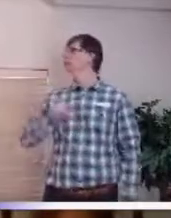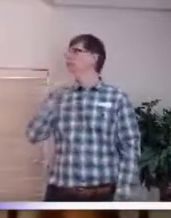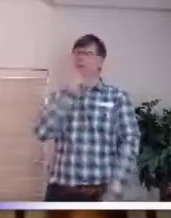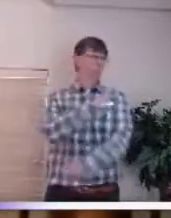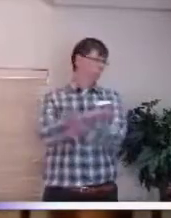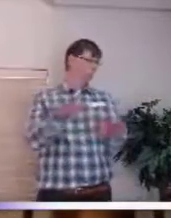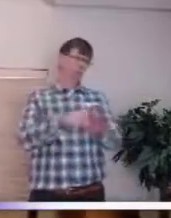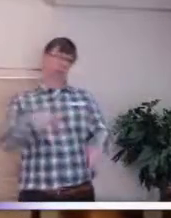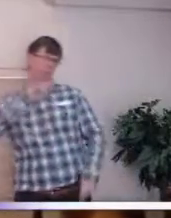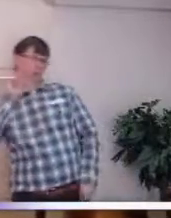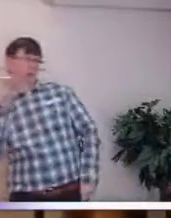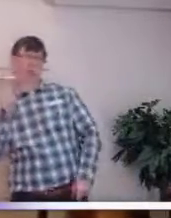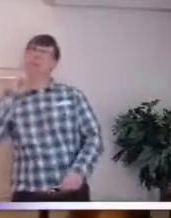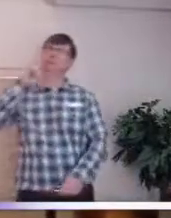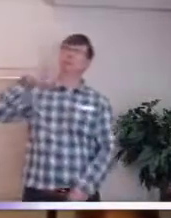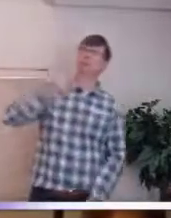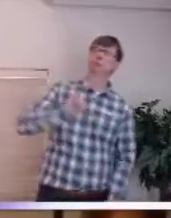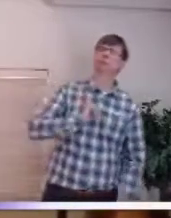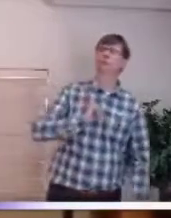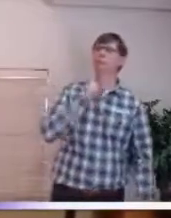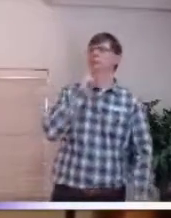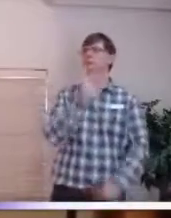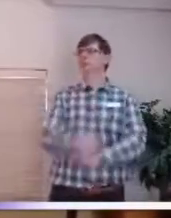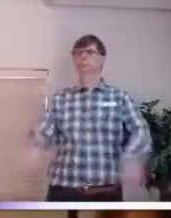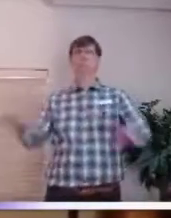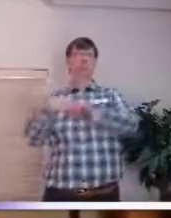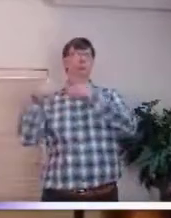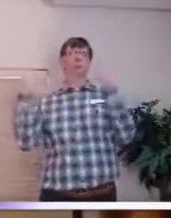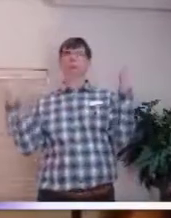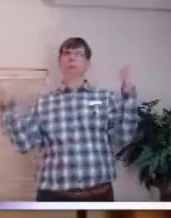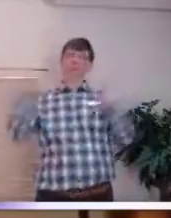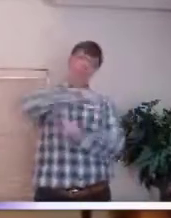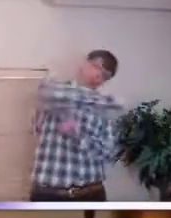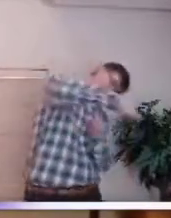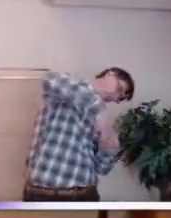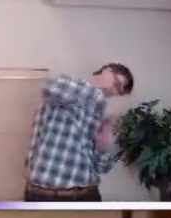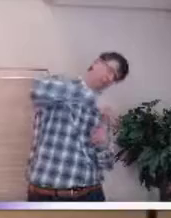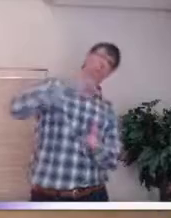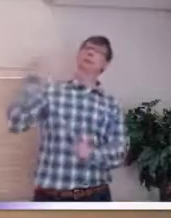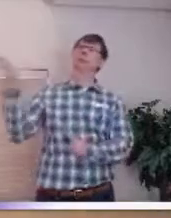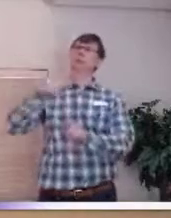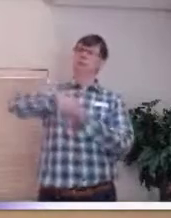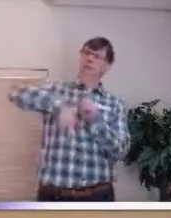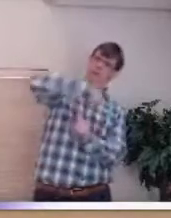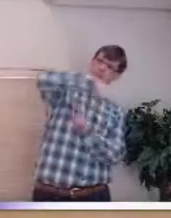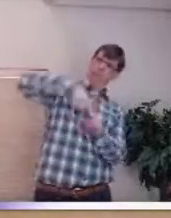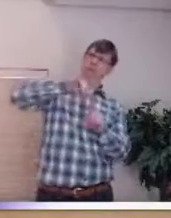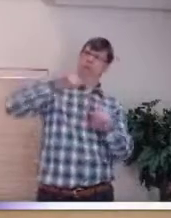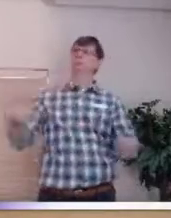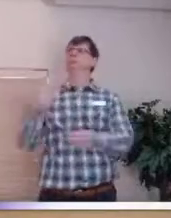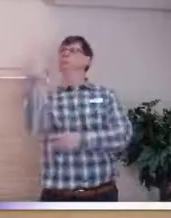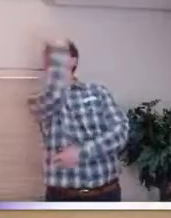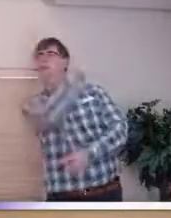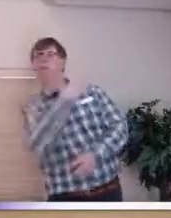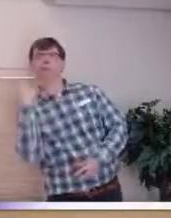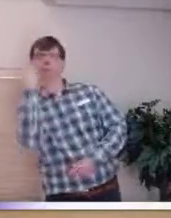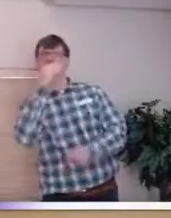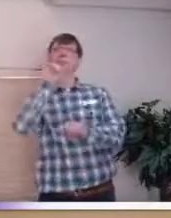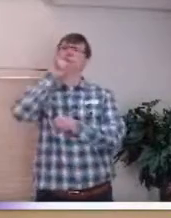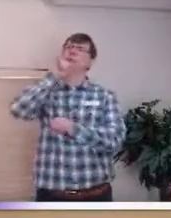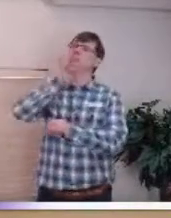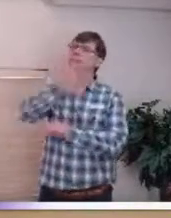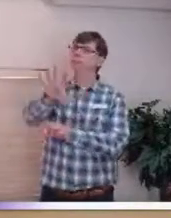isn't one. Trust me. I've been to a lot of centers, and each center has brought their own unique, beautiful